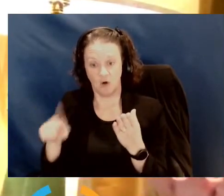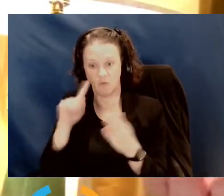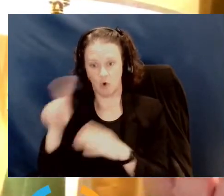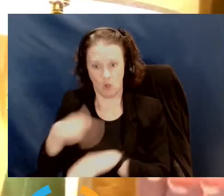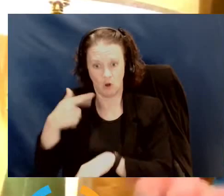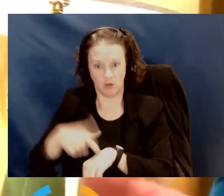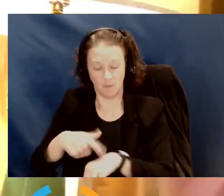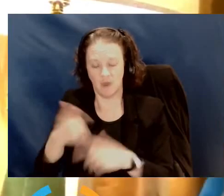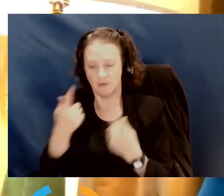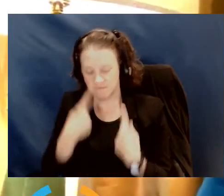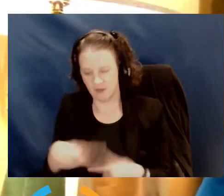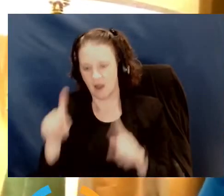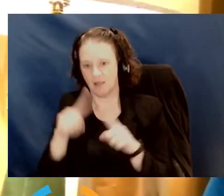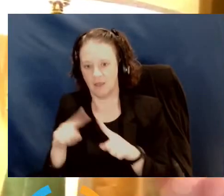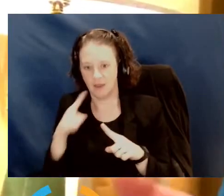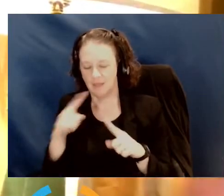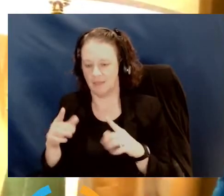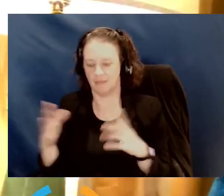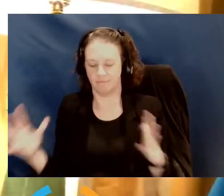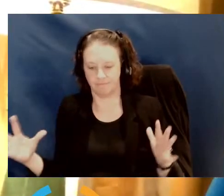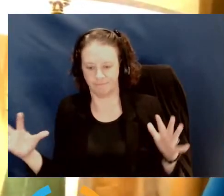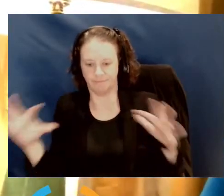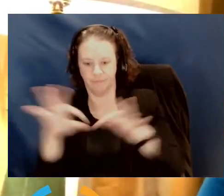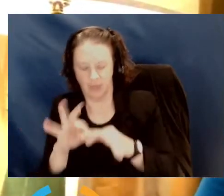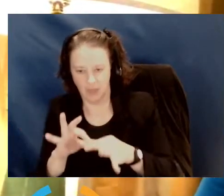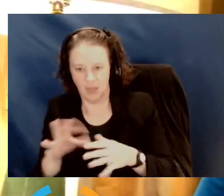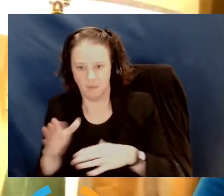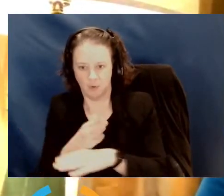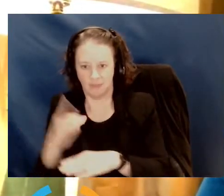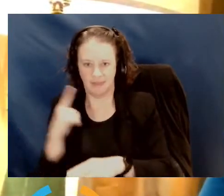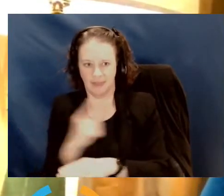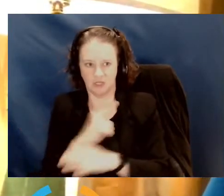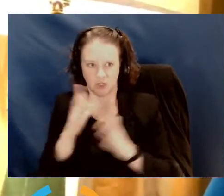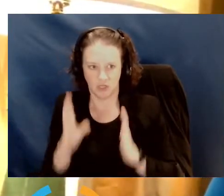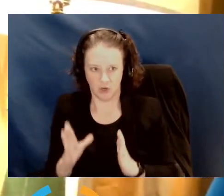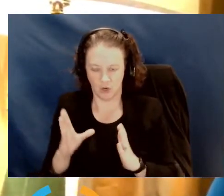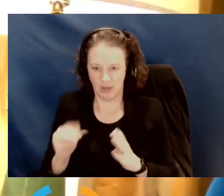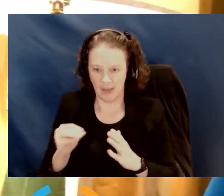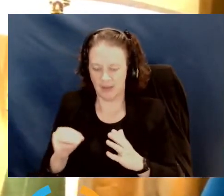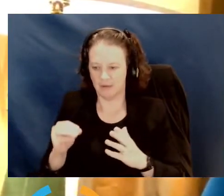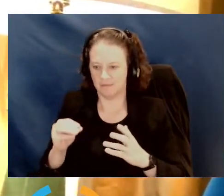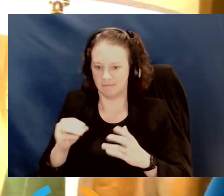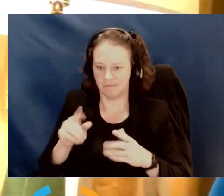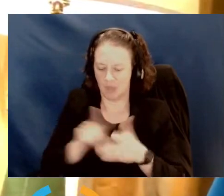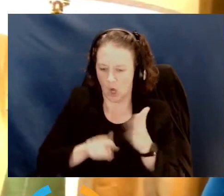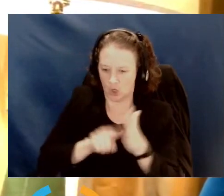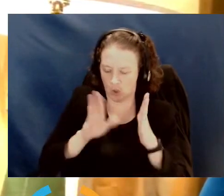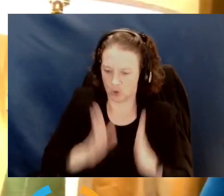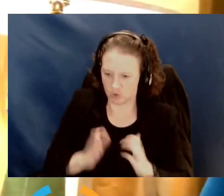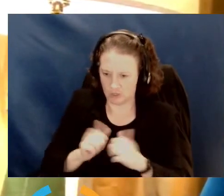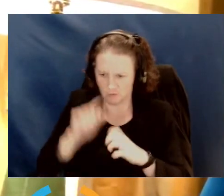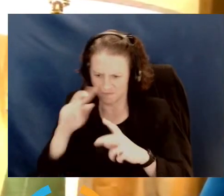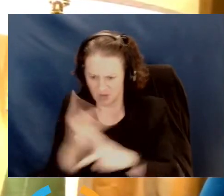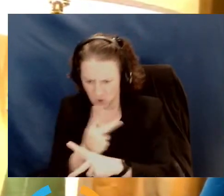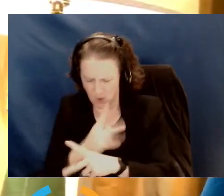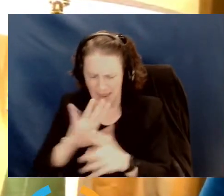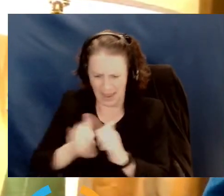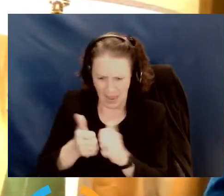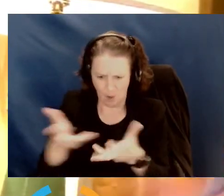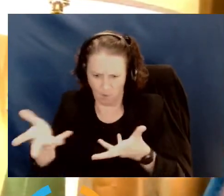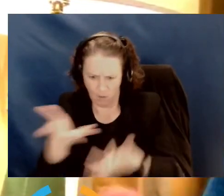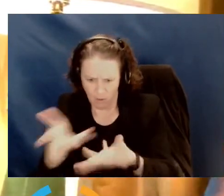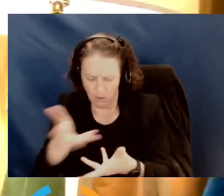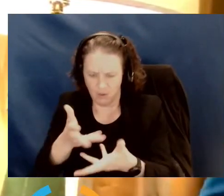legislature needs to inform its policy and revenue decisions and budget decisions. And